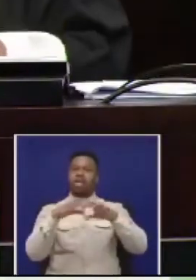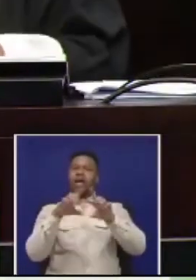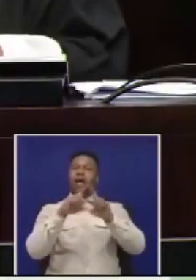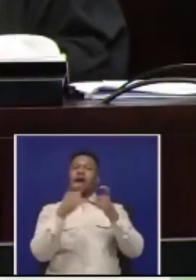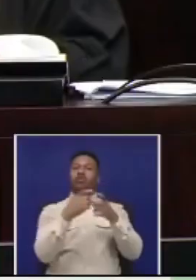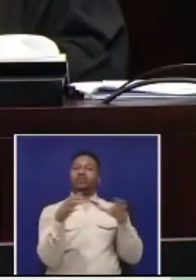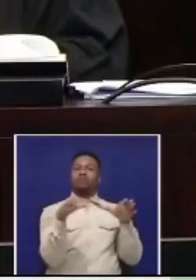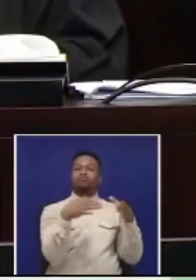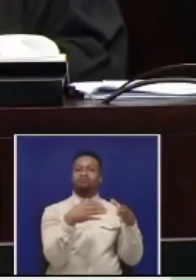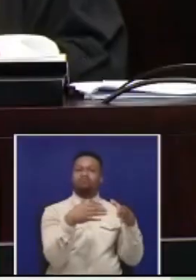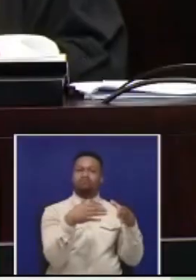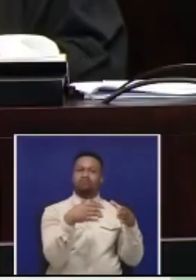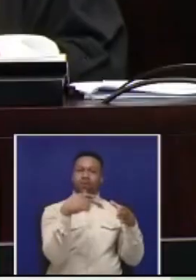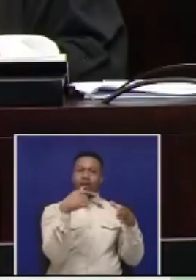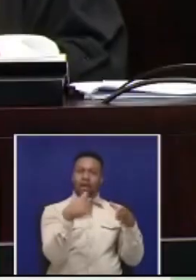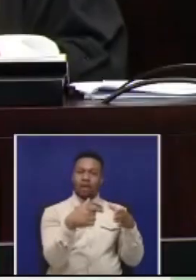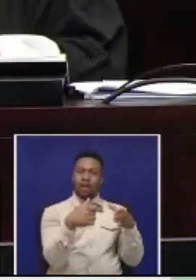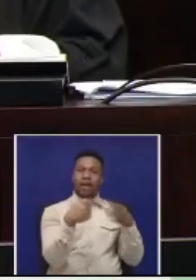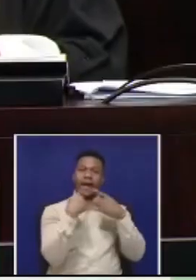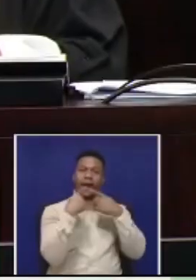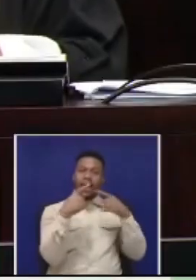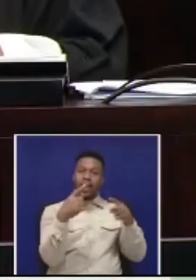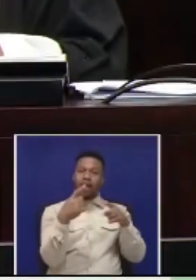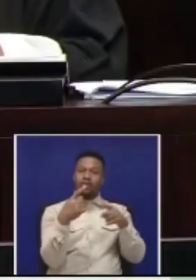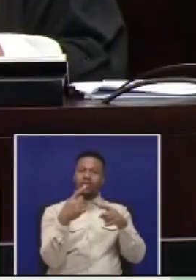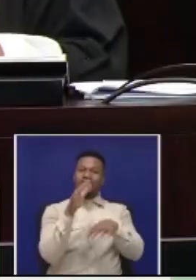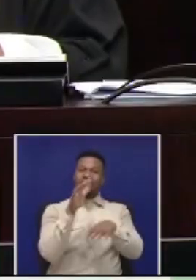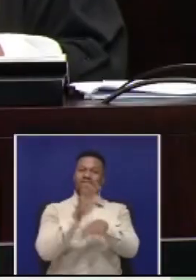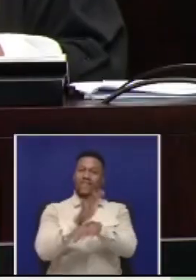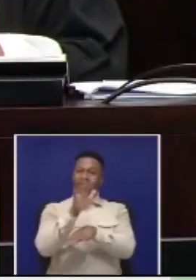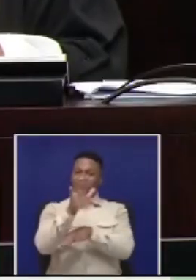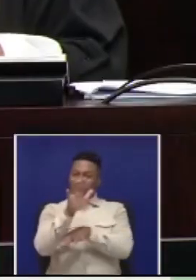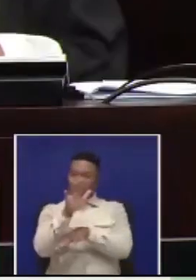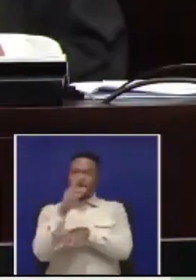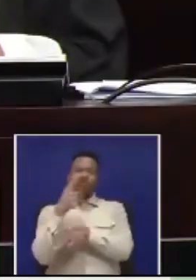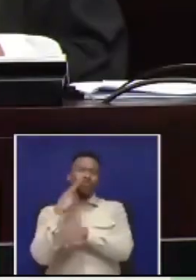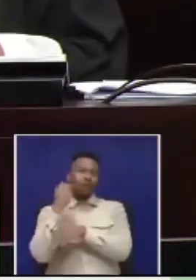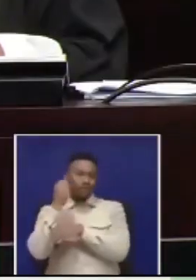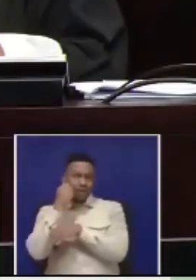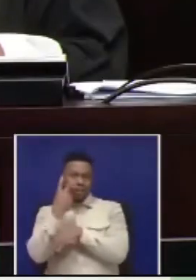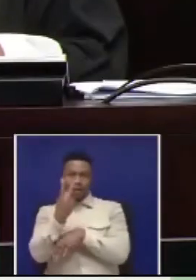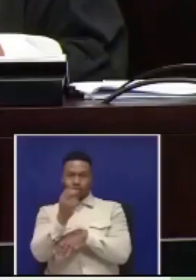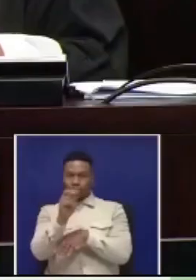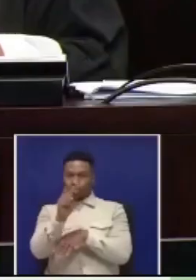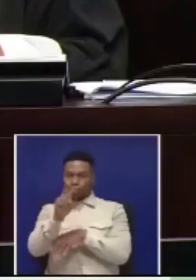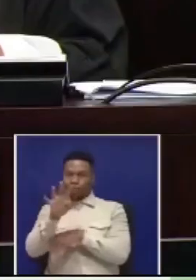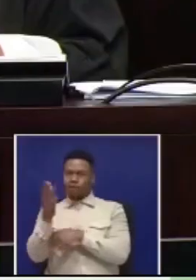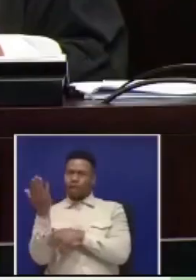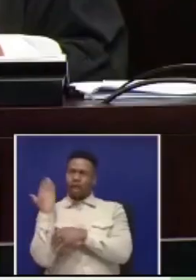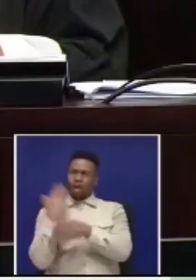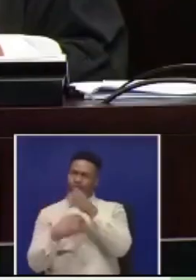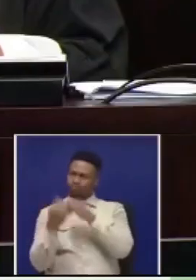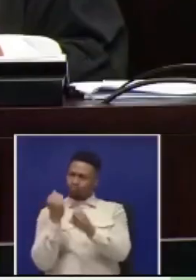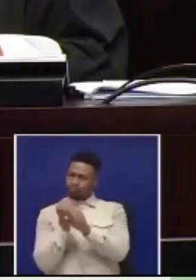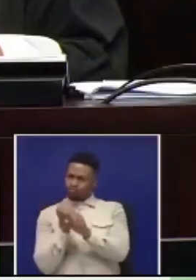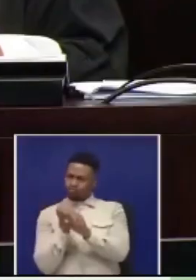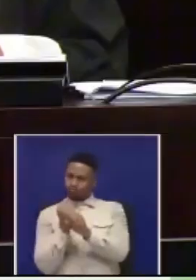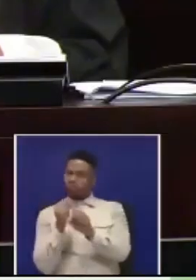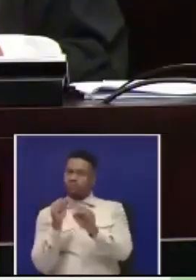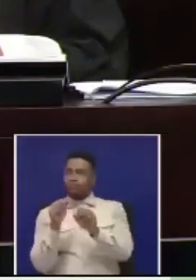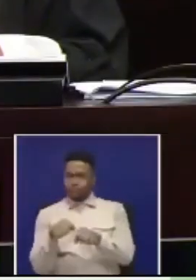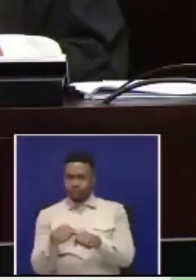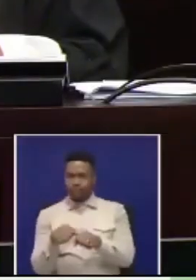and came into effect on the 15th of November 2024, which is less than a year ago. And yes, while the